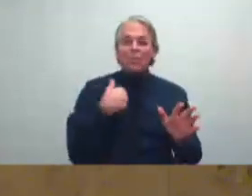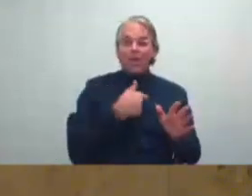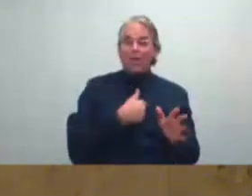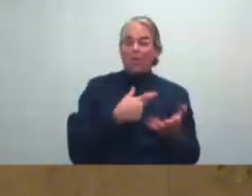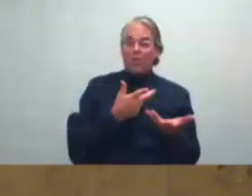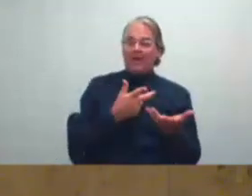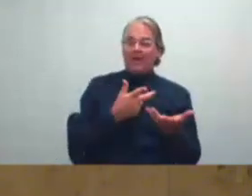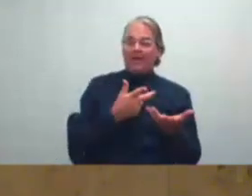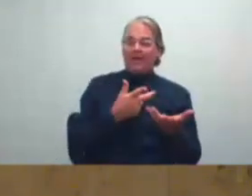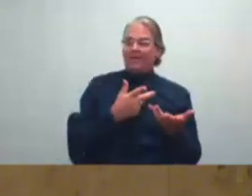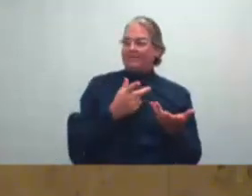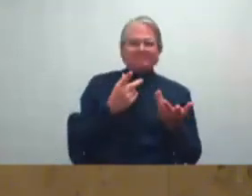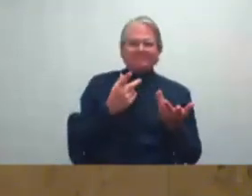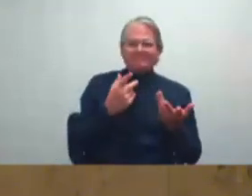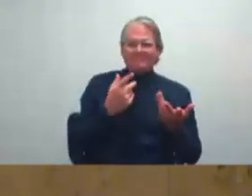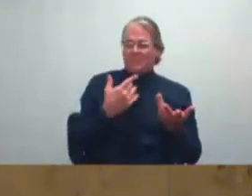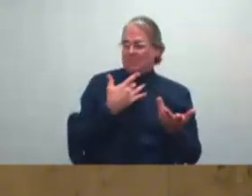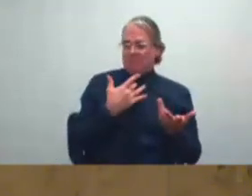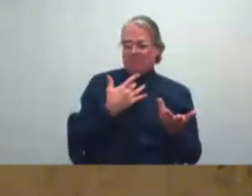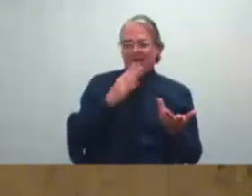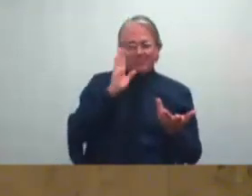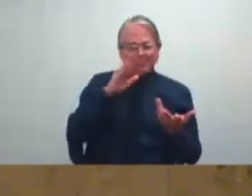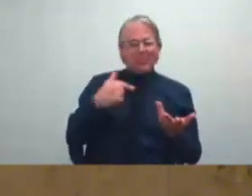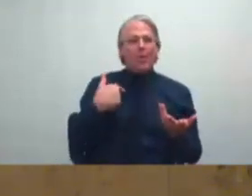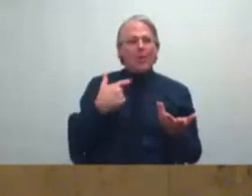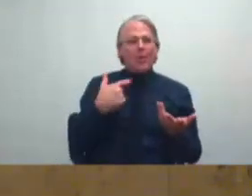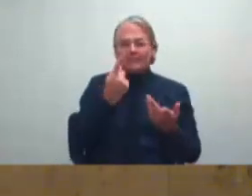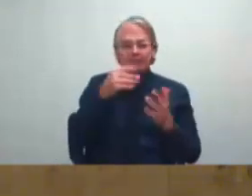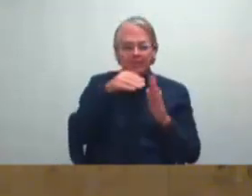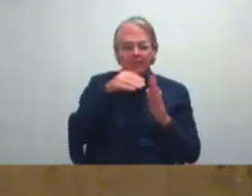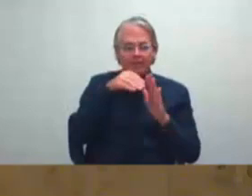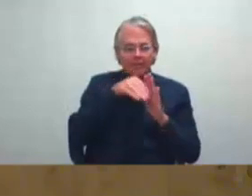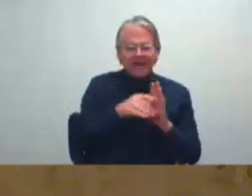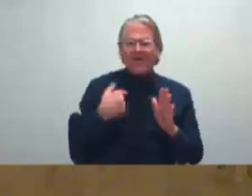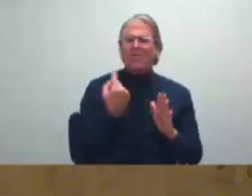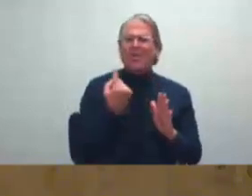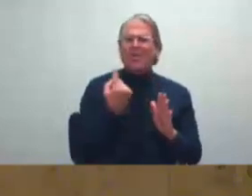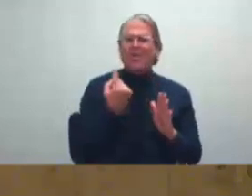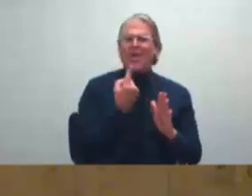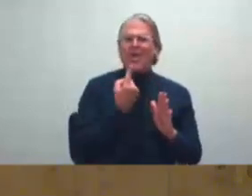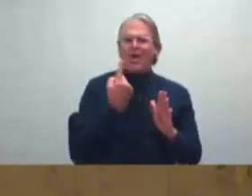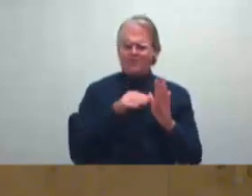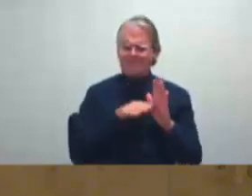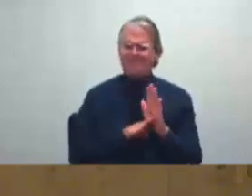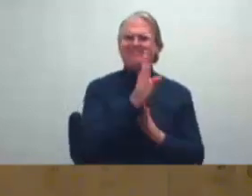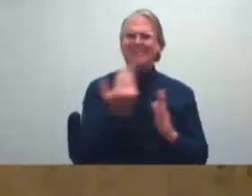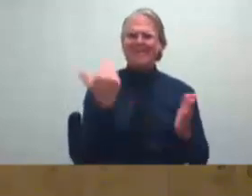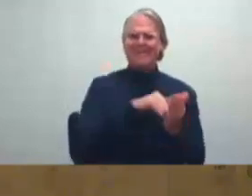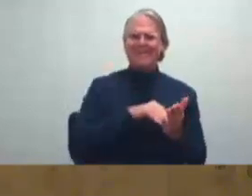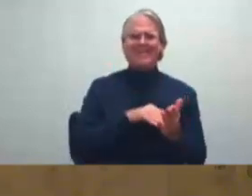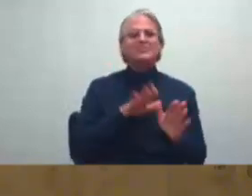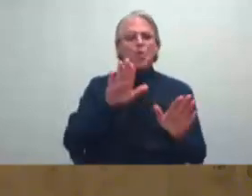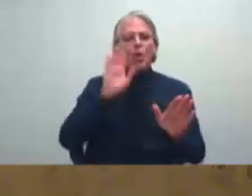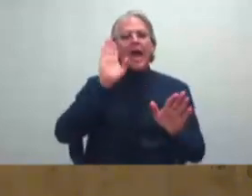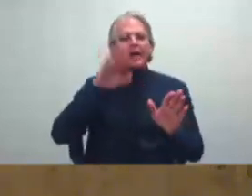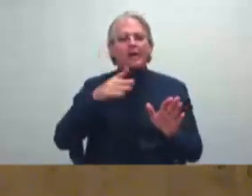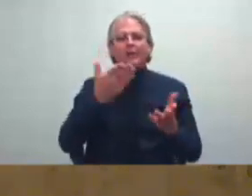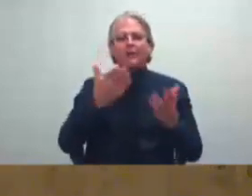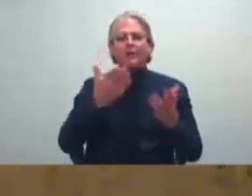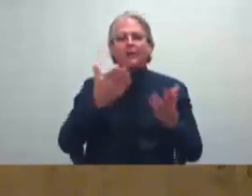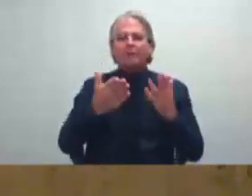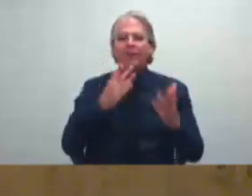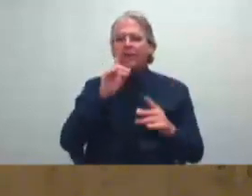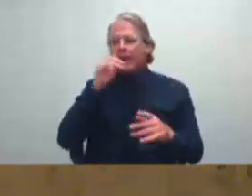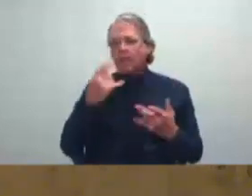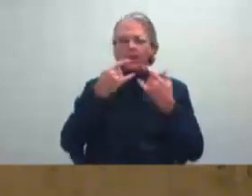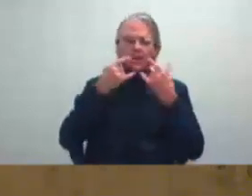you guys know we do. So please, let's do this together. As much as you might not like it, let's show that we can modify our behavior. We have